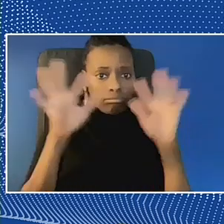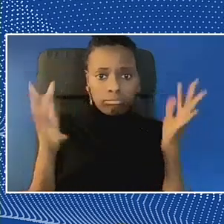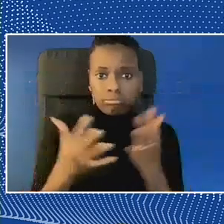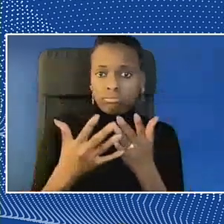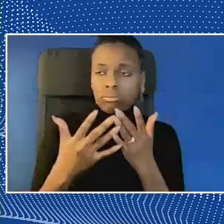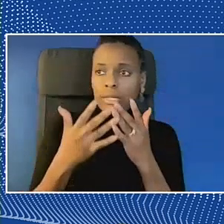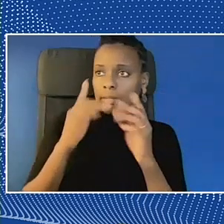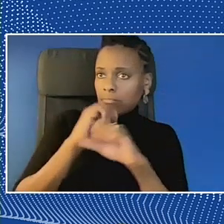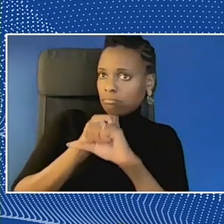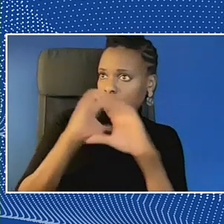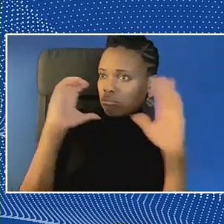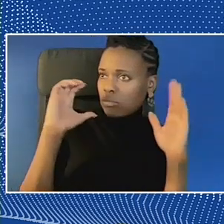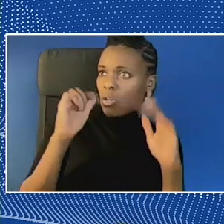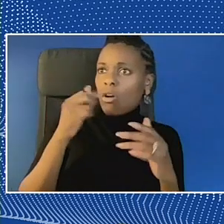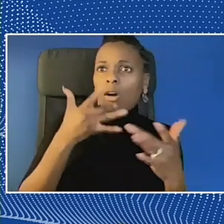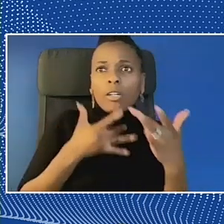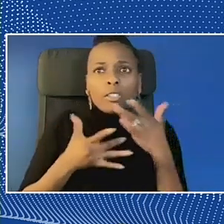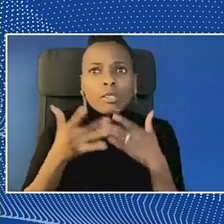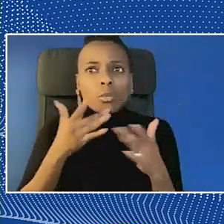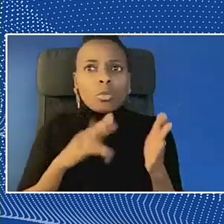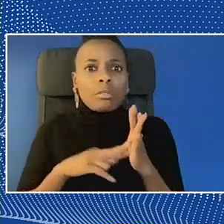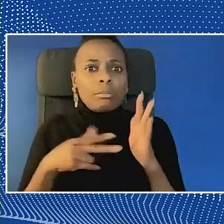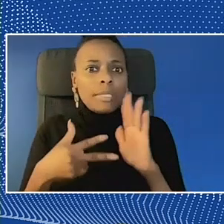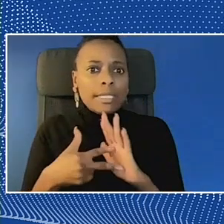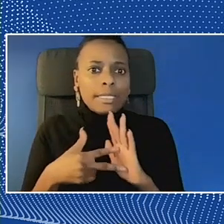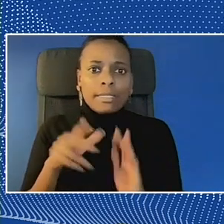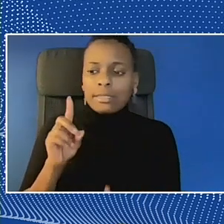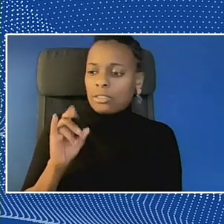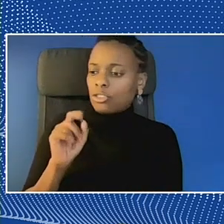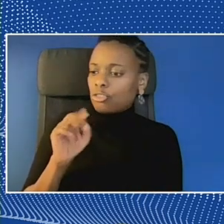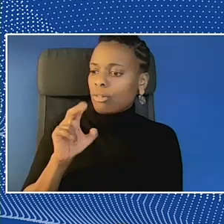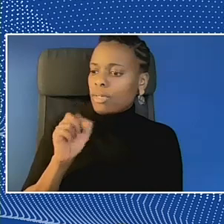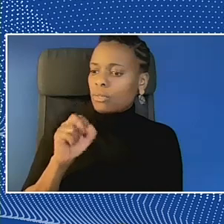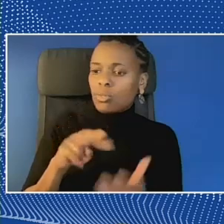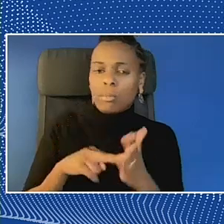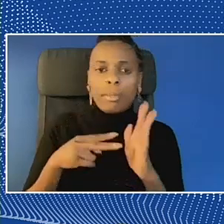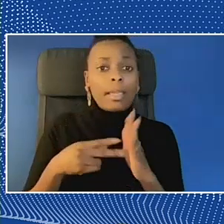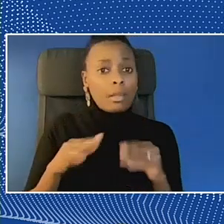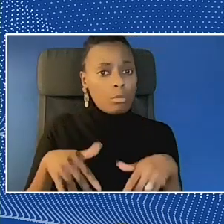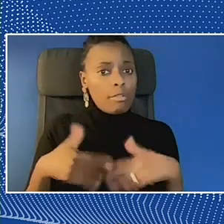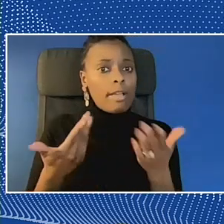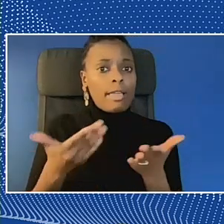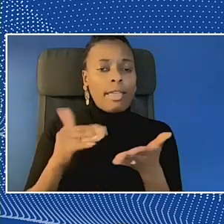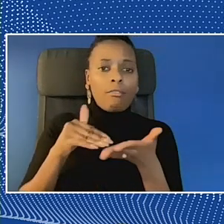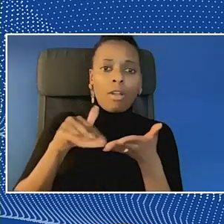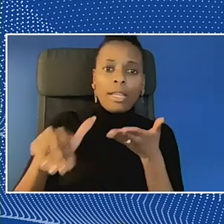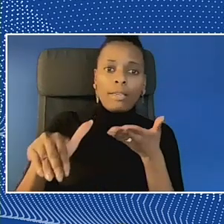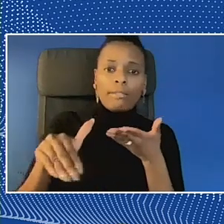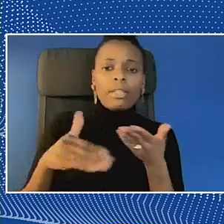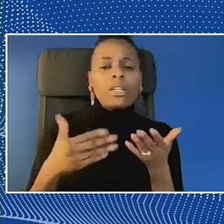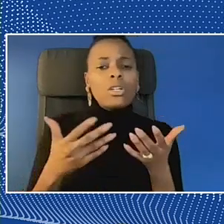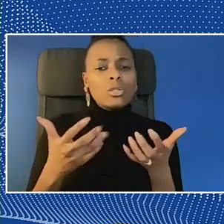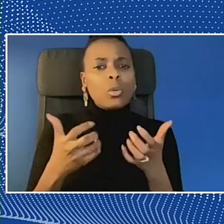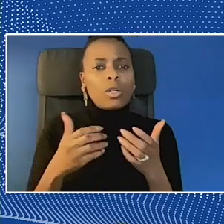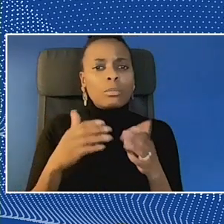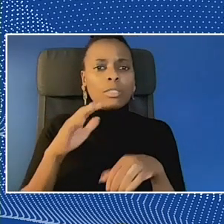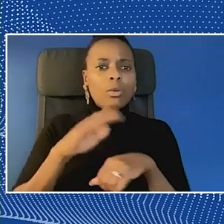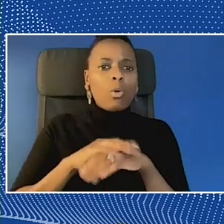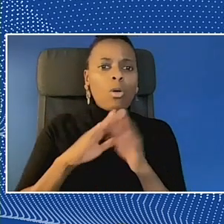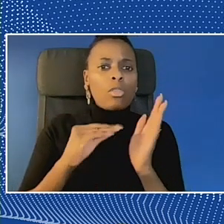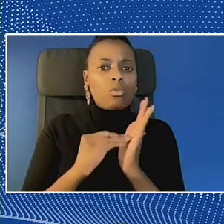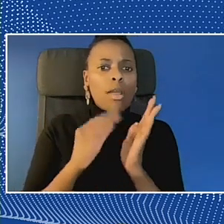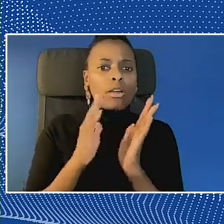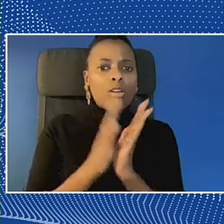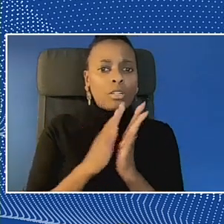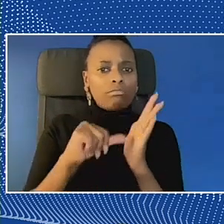what hardship means, what distress means, and then provide that relief accordingly. So I just want to put that on the record and underscore again